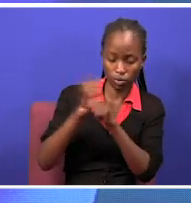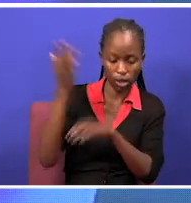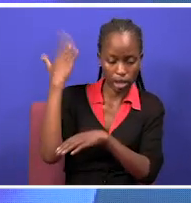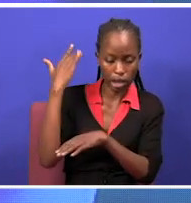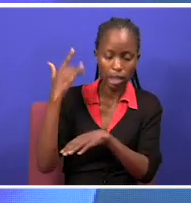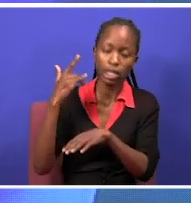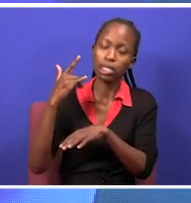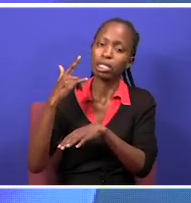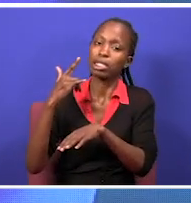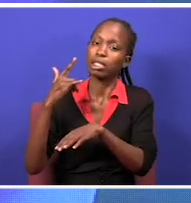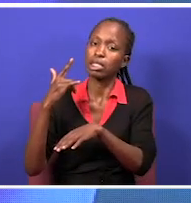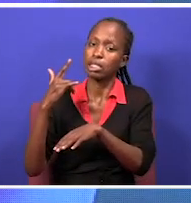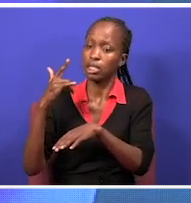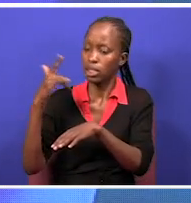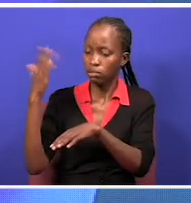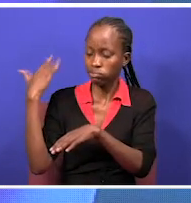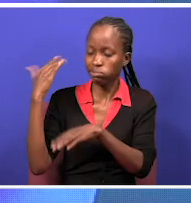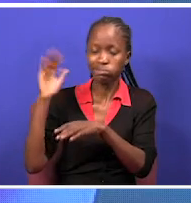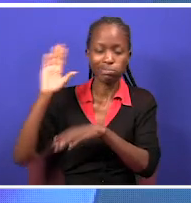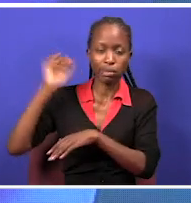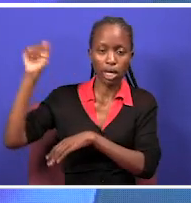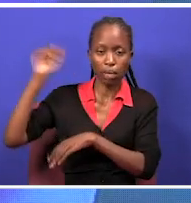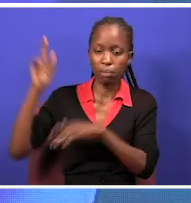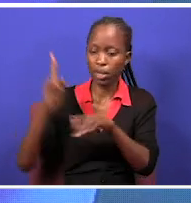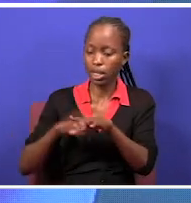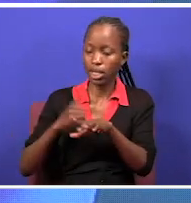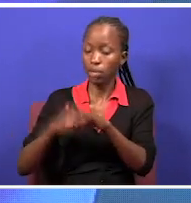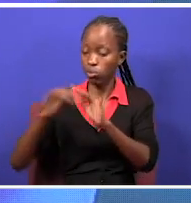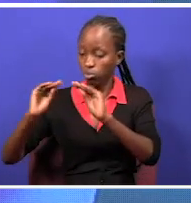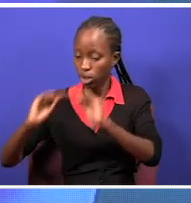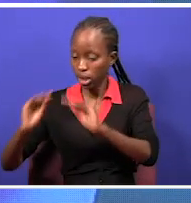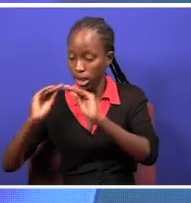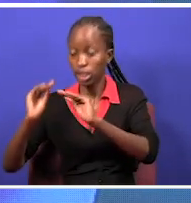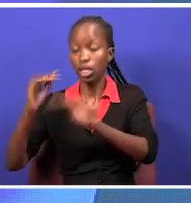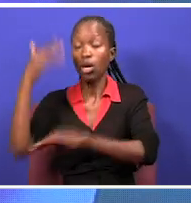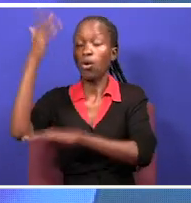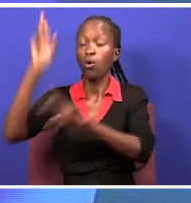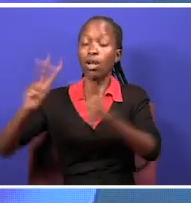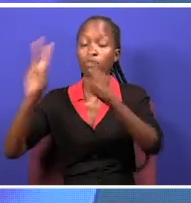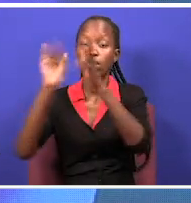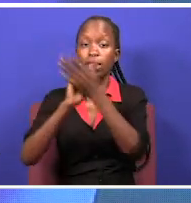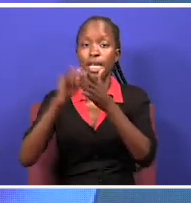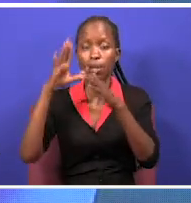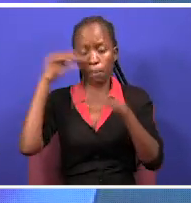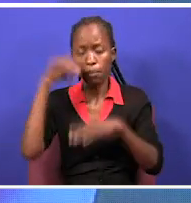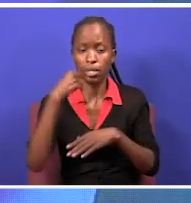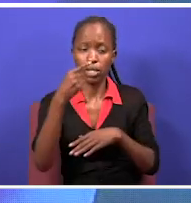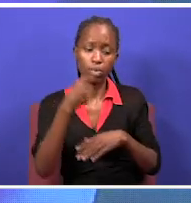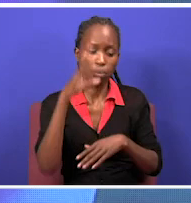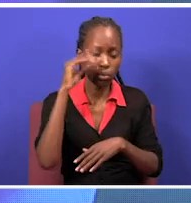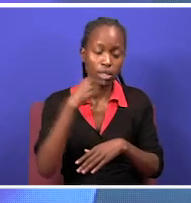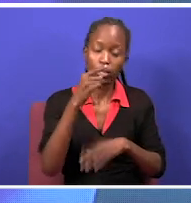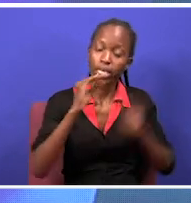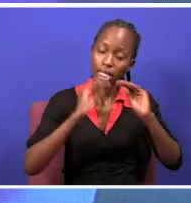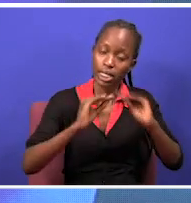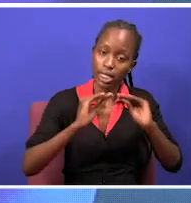season. We model godly values that Moses said. You know, he said, teach them the commands.